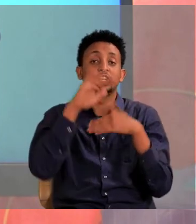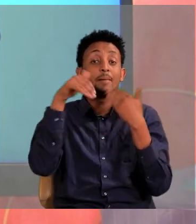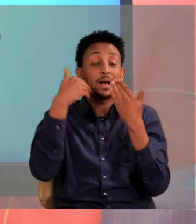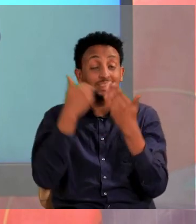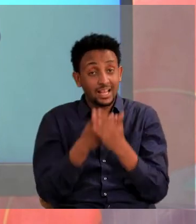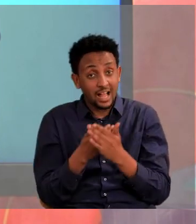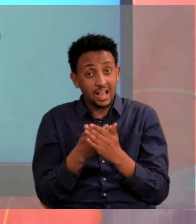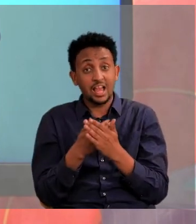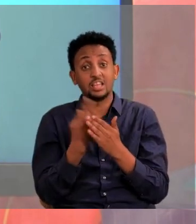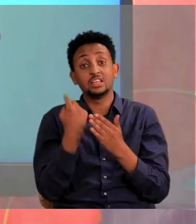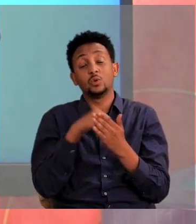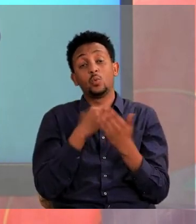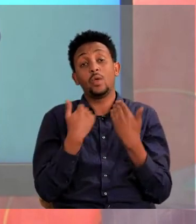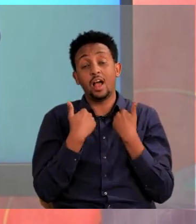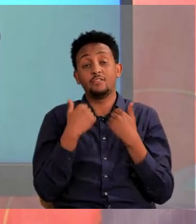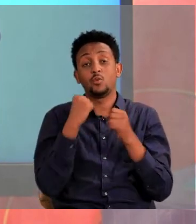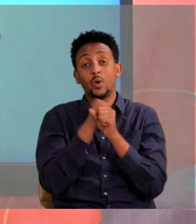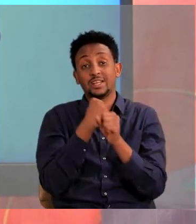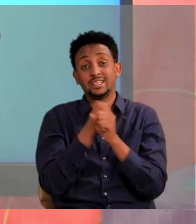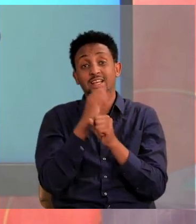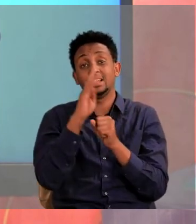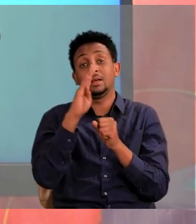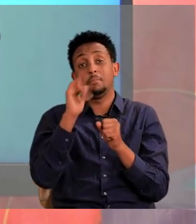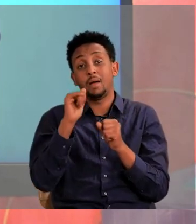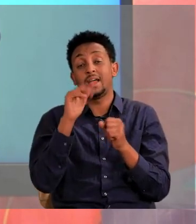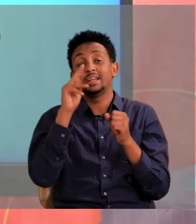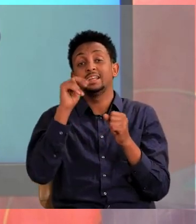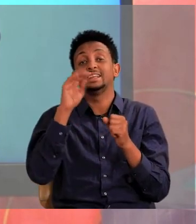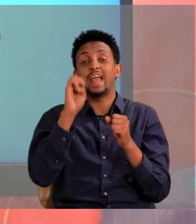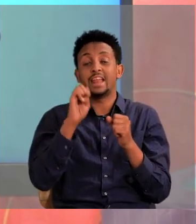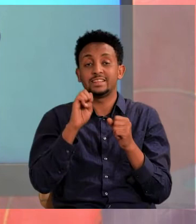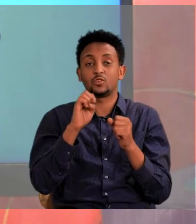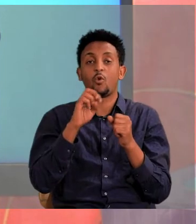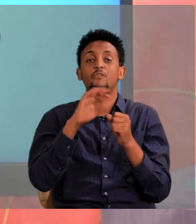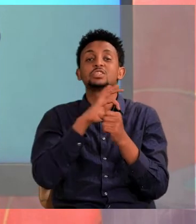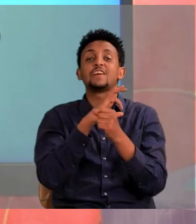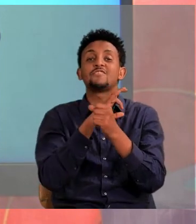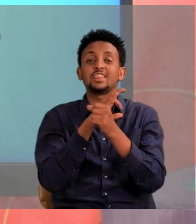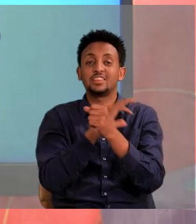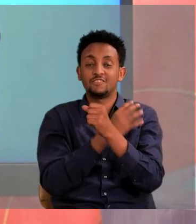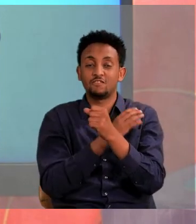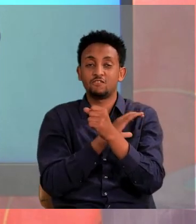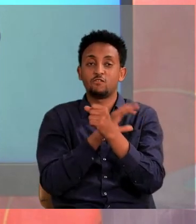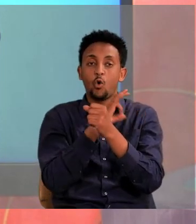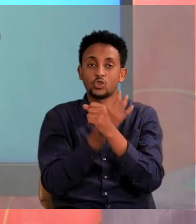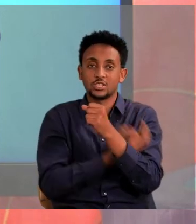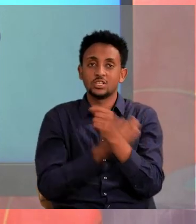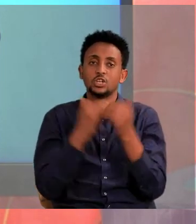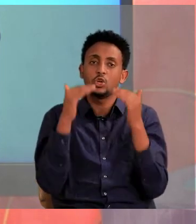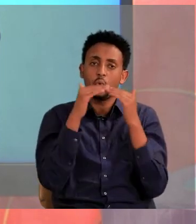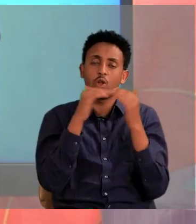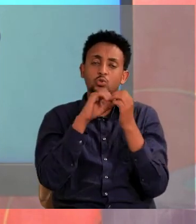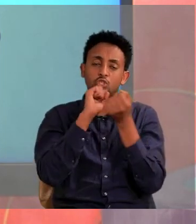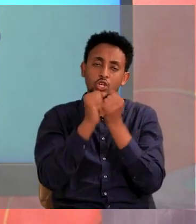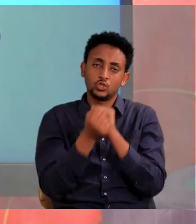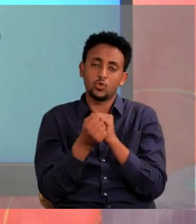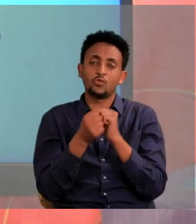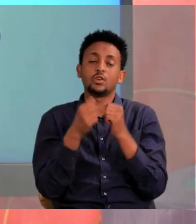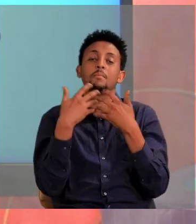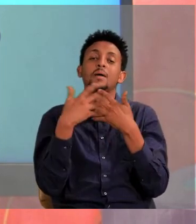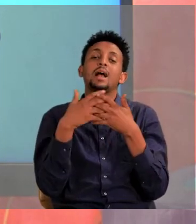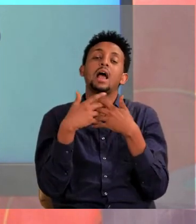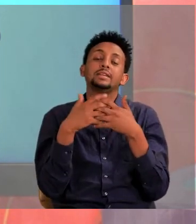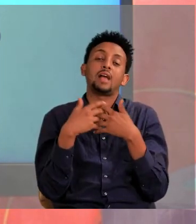generally, we can have work done by non-conservatives force is equals to change of